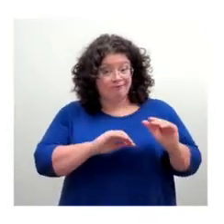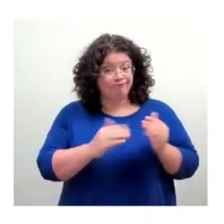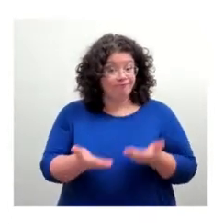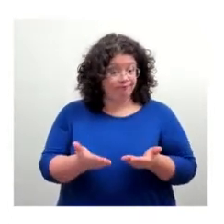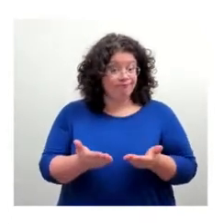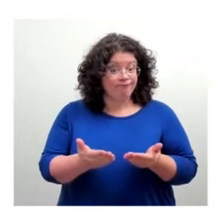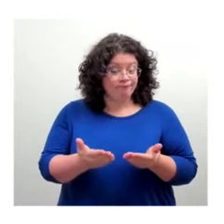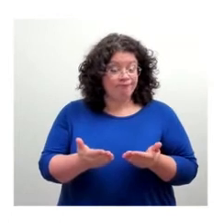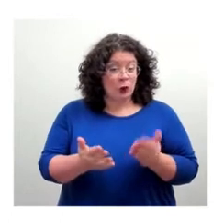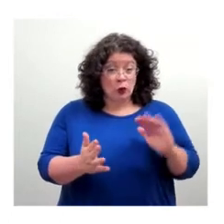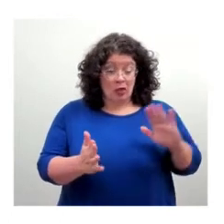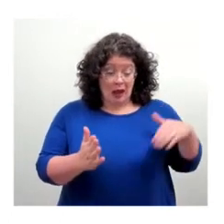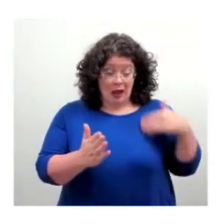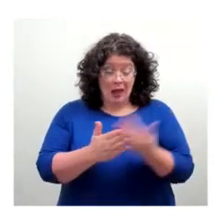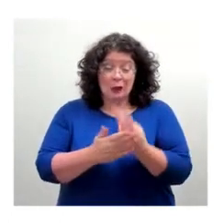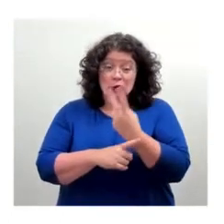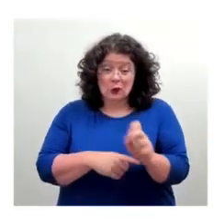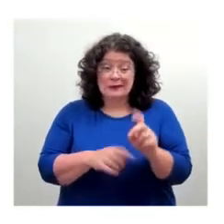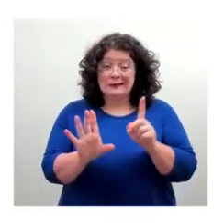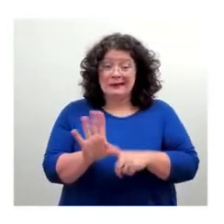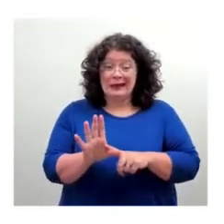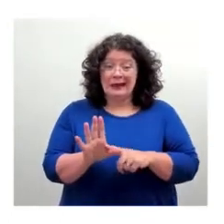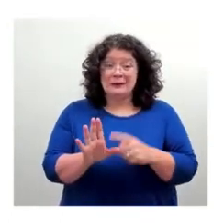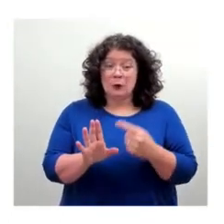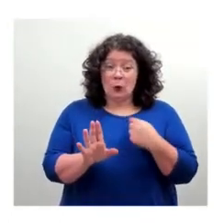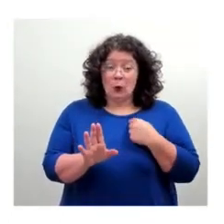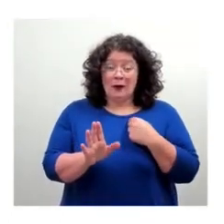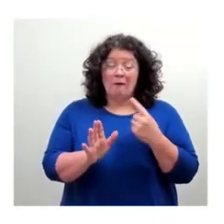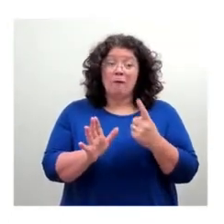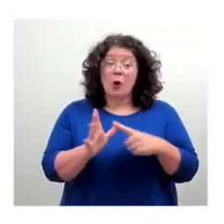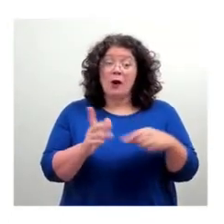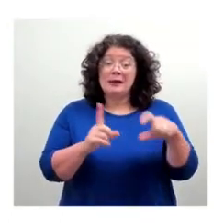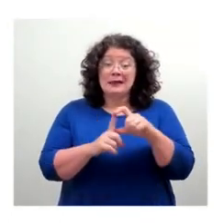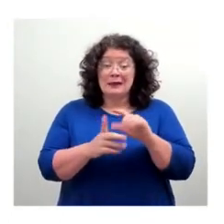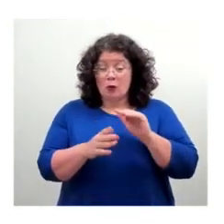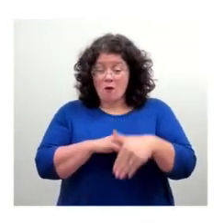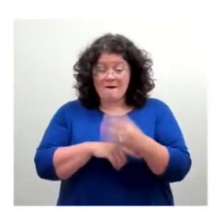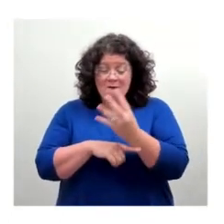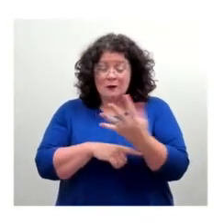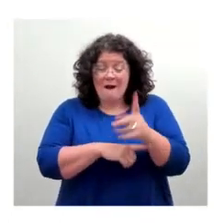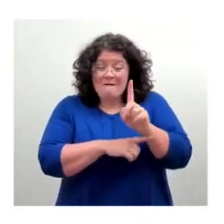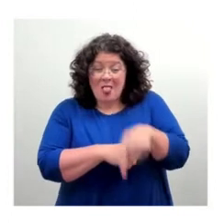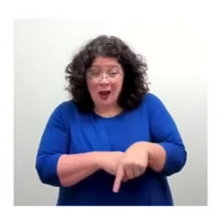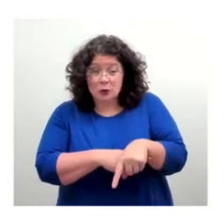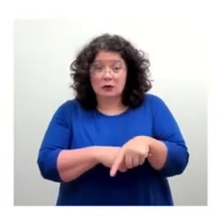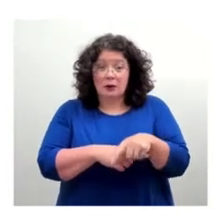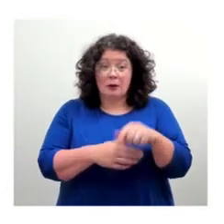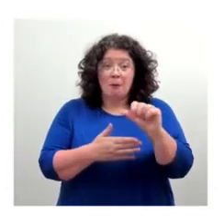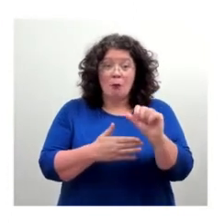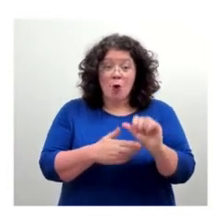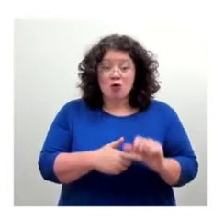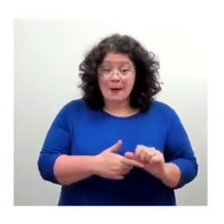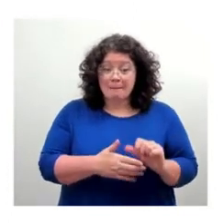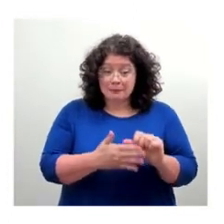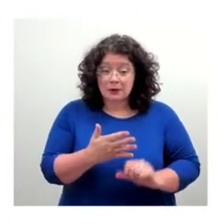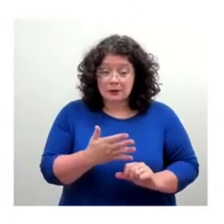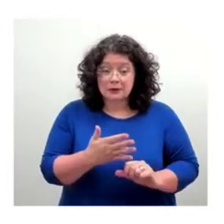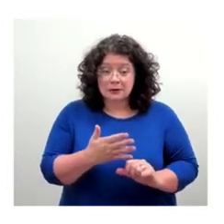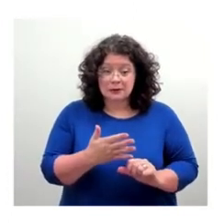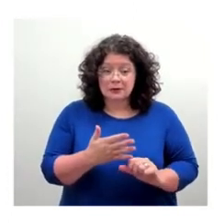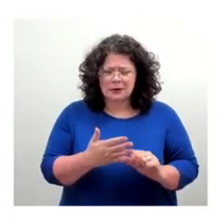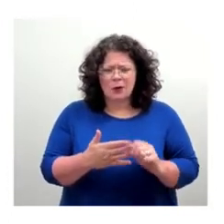and it's been quite an experience for the BBC, and I'm sure my colleagues on the panel as well. There's been